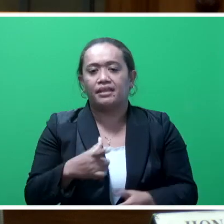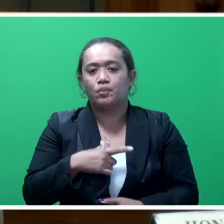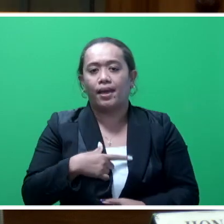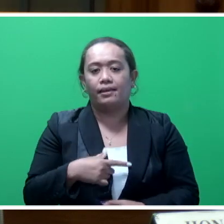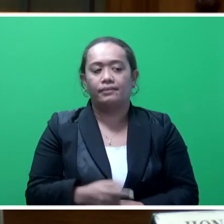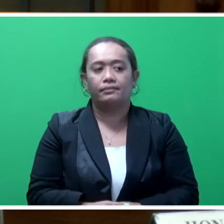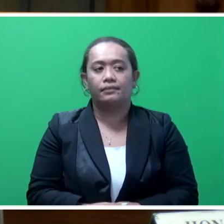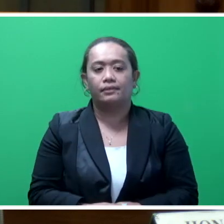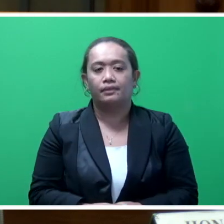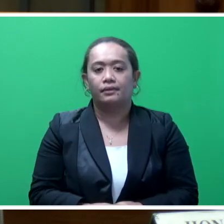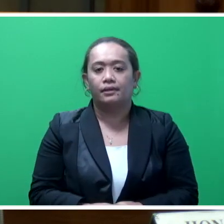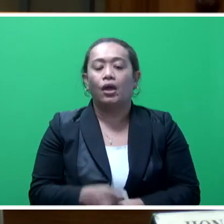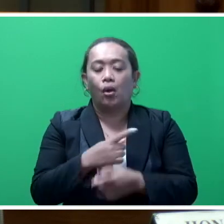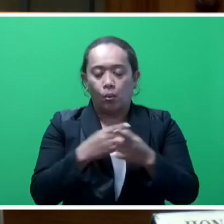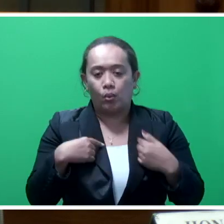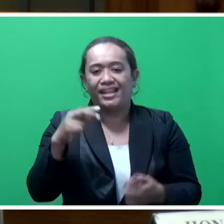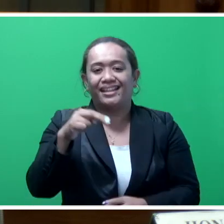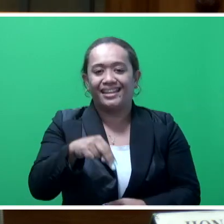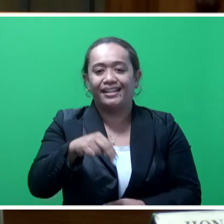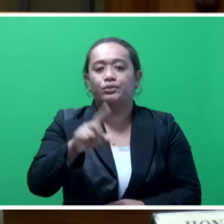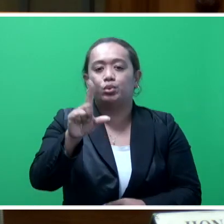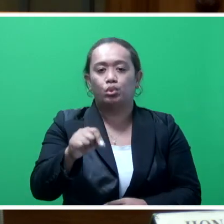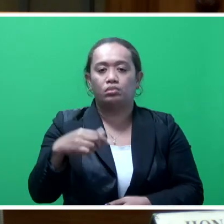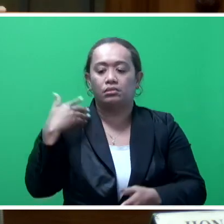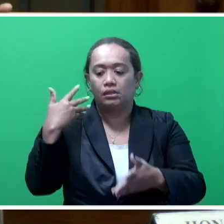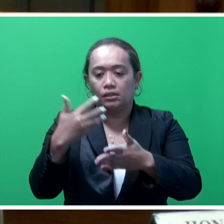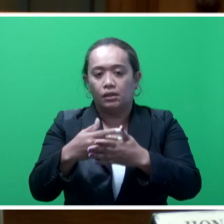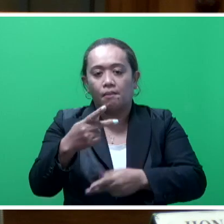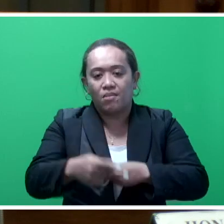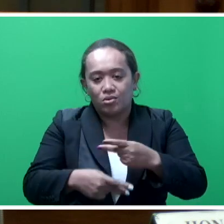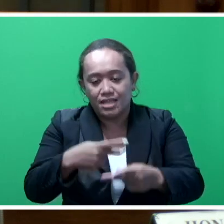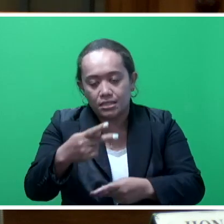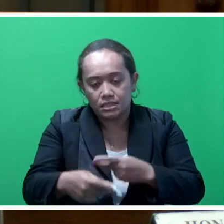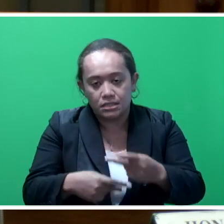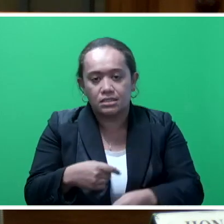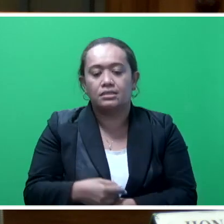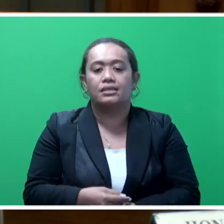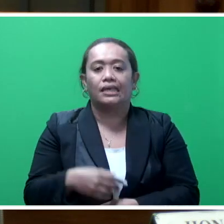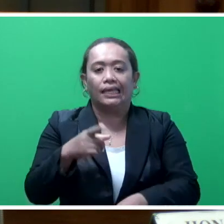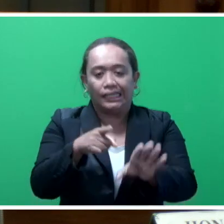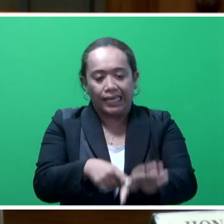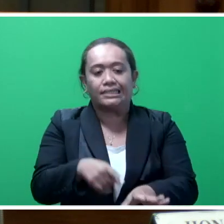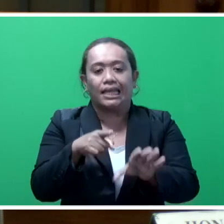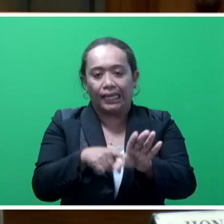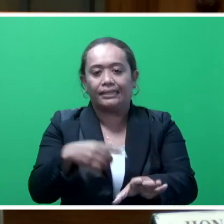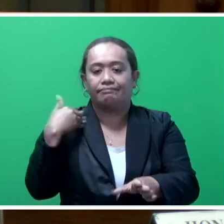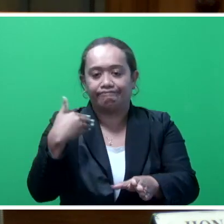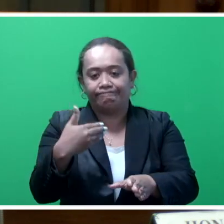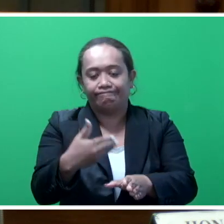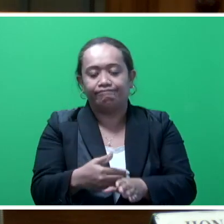said. It's a couple of years process where, you know, you really need to have a dedicated area and need to comply with the requirements